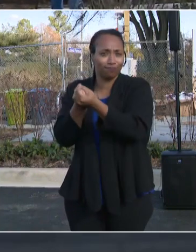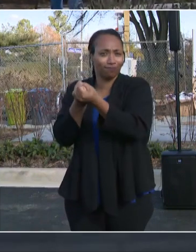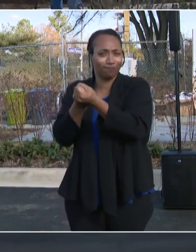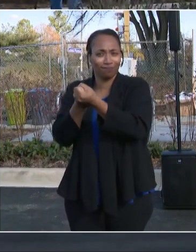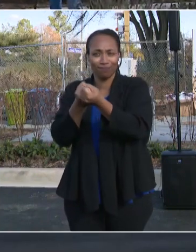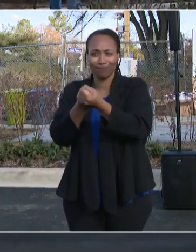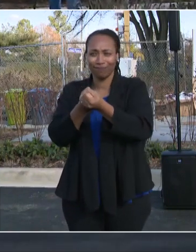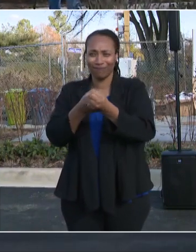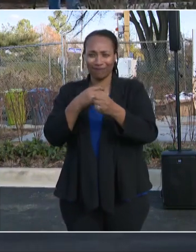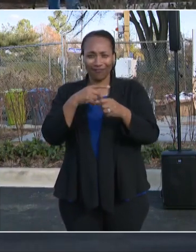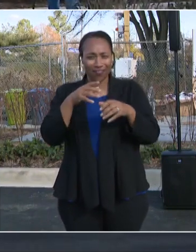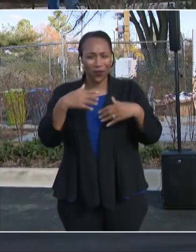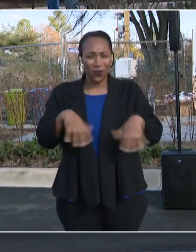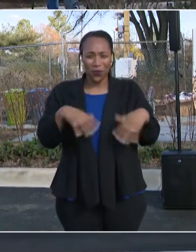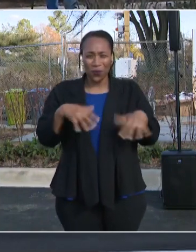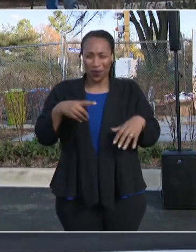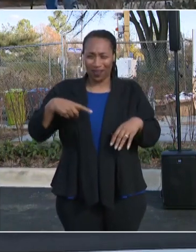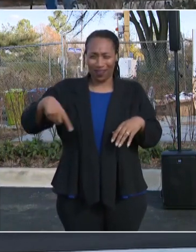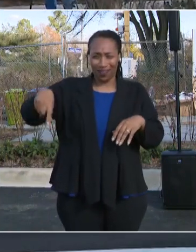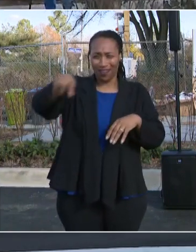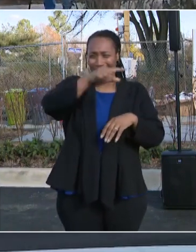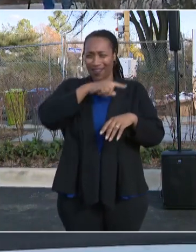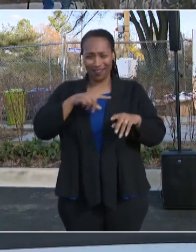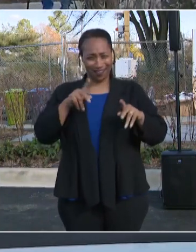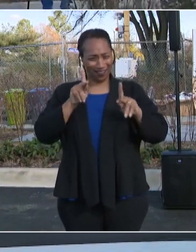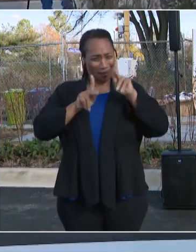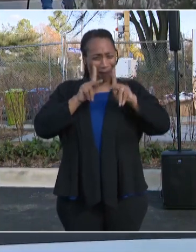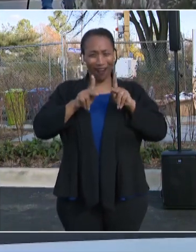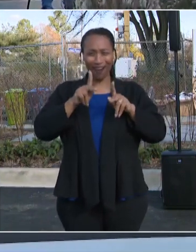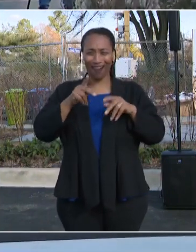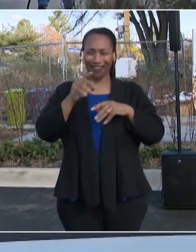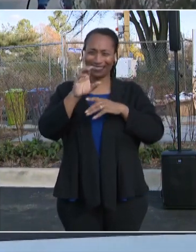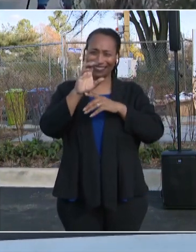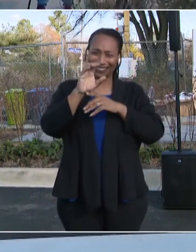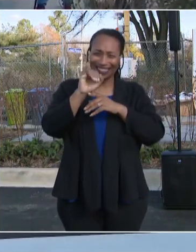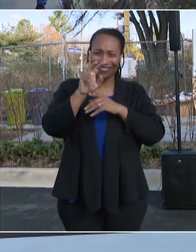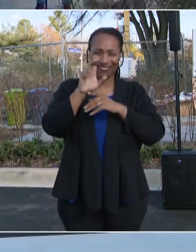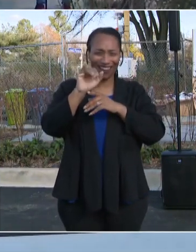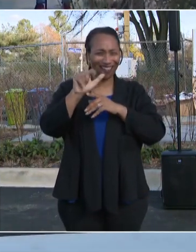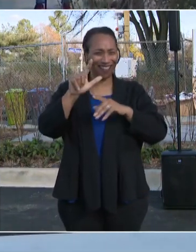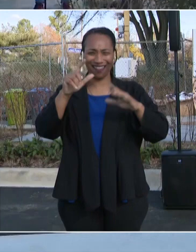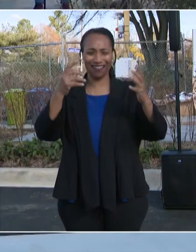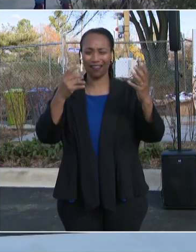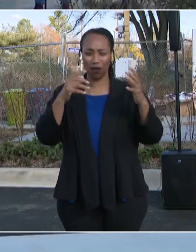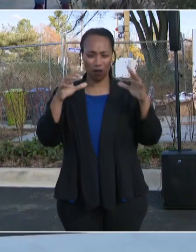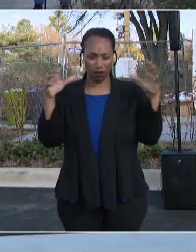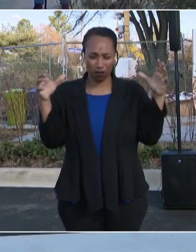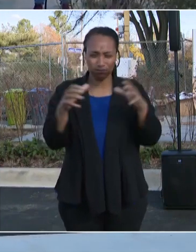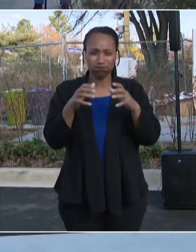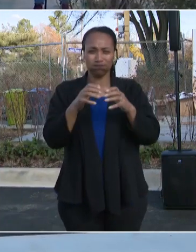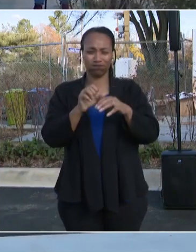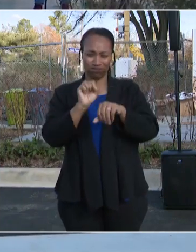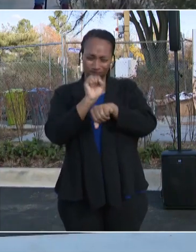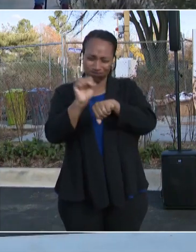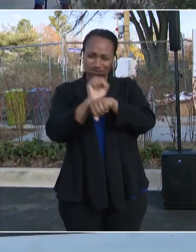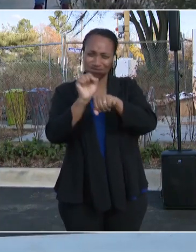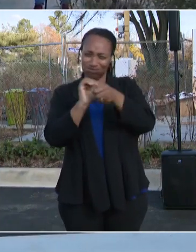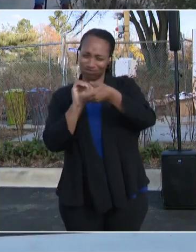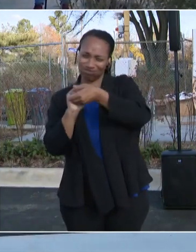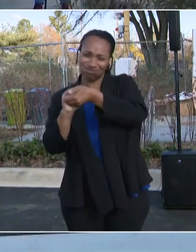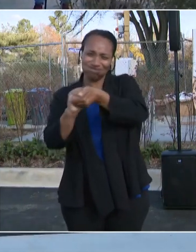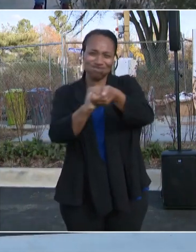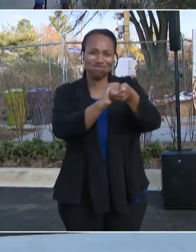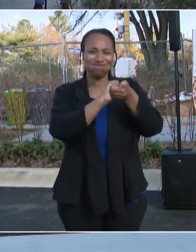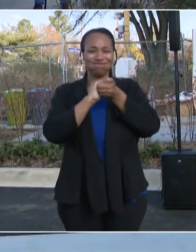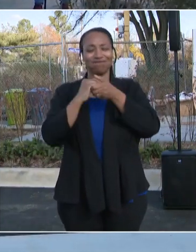work. I use these skills as a resident neighborhood advisor, helping to make sure this redevelopment project